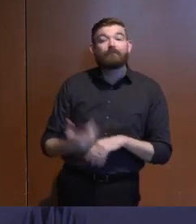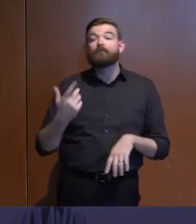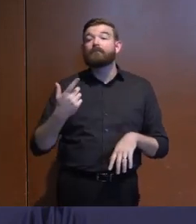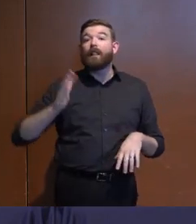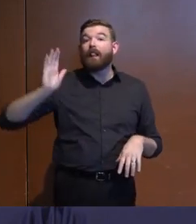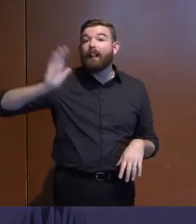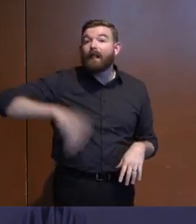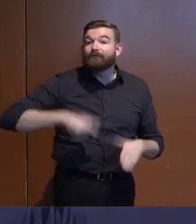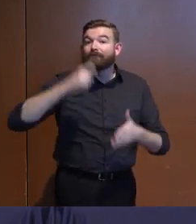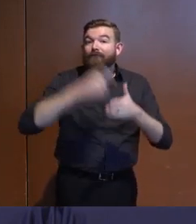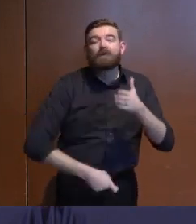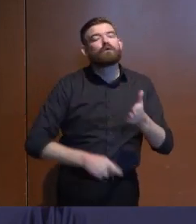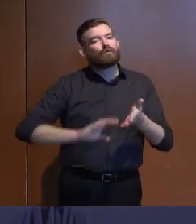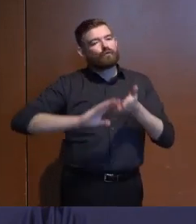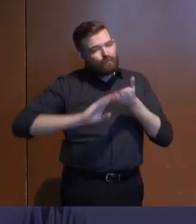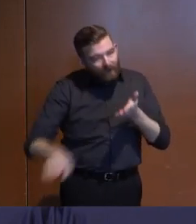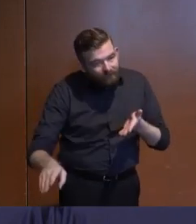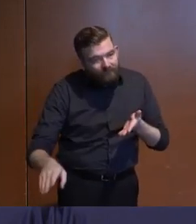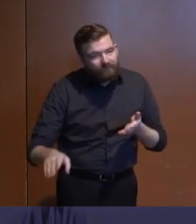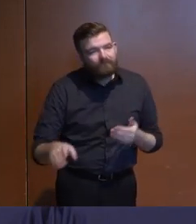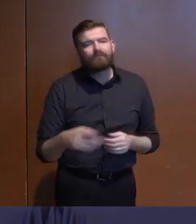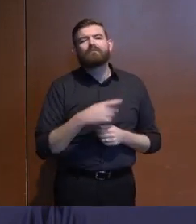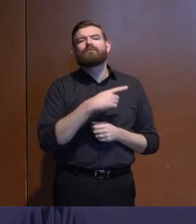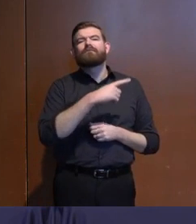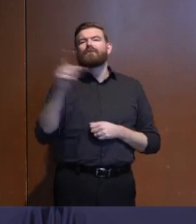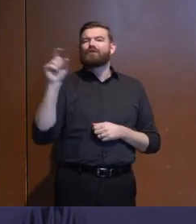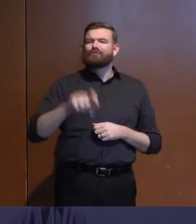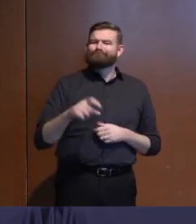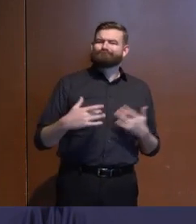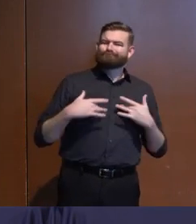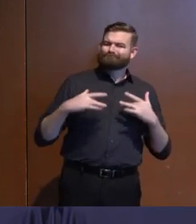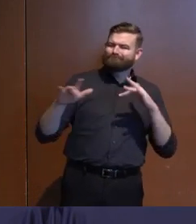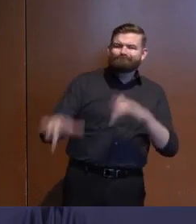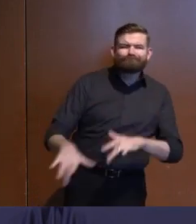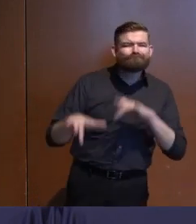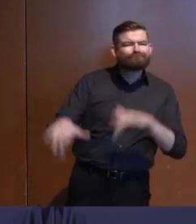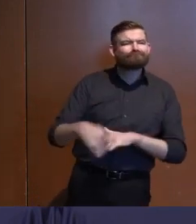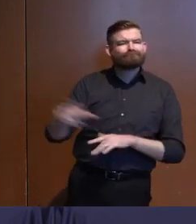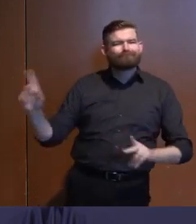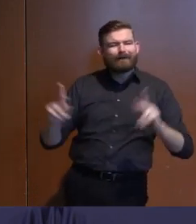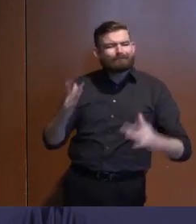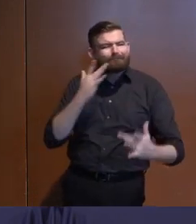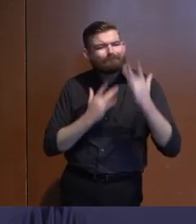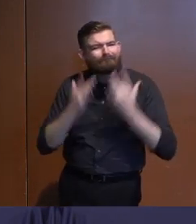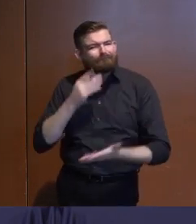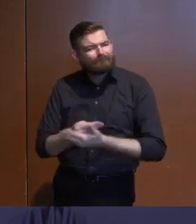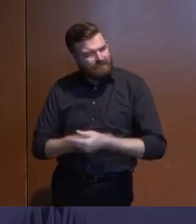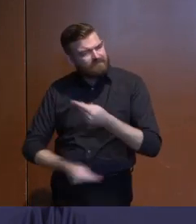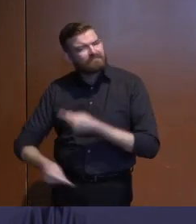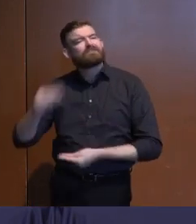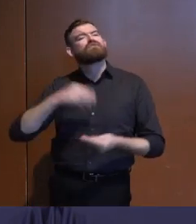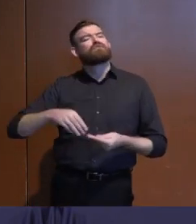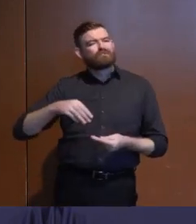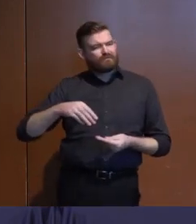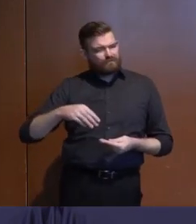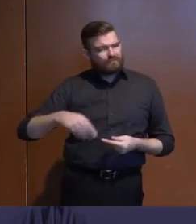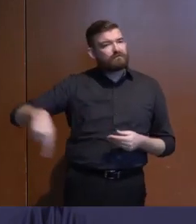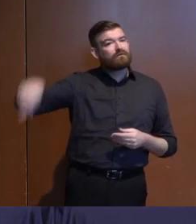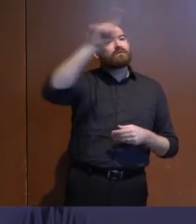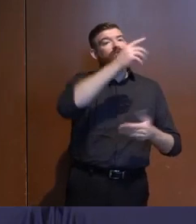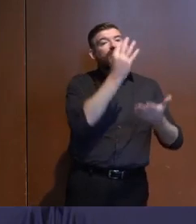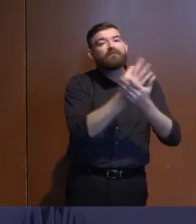exercise compassion when people call with financial hardship. We all need to get through this together, and not just get through